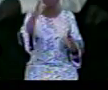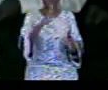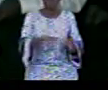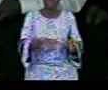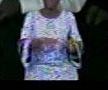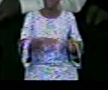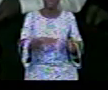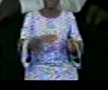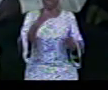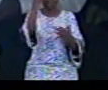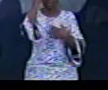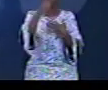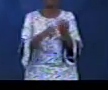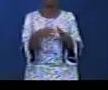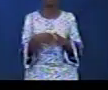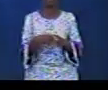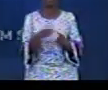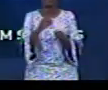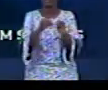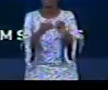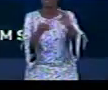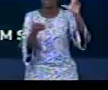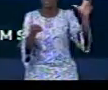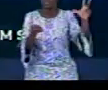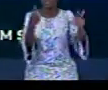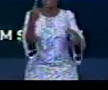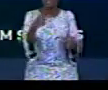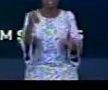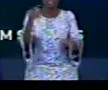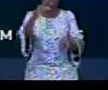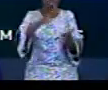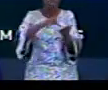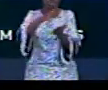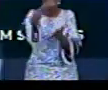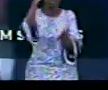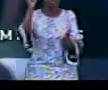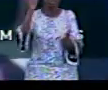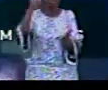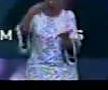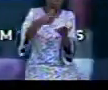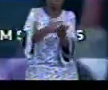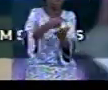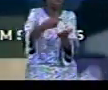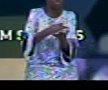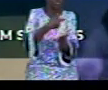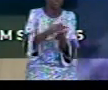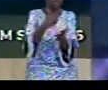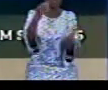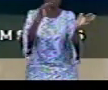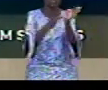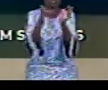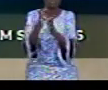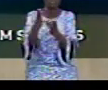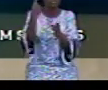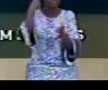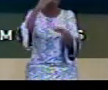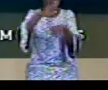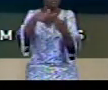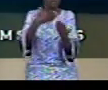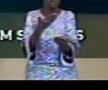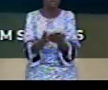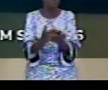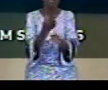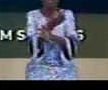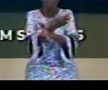the glorious gospel of Jesus for all freedom seekers. Freedom